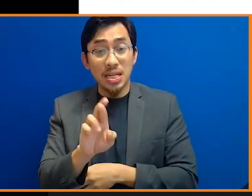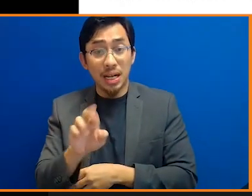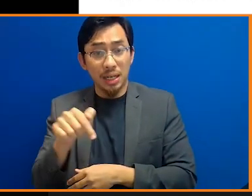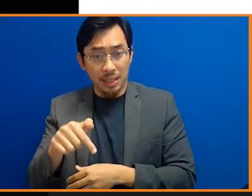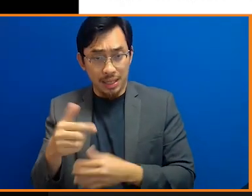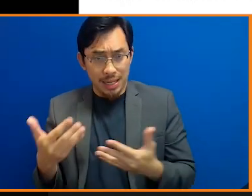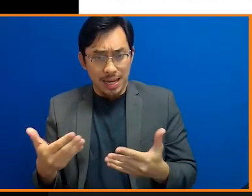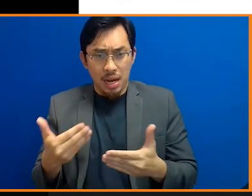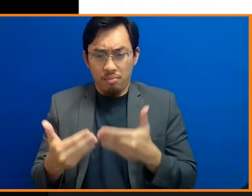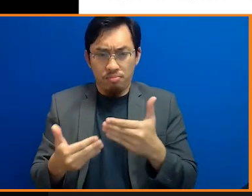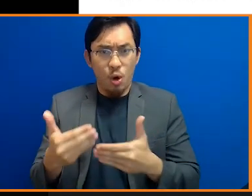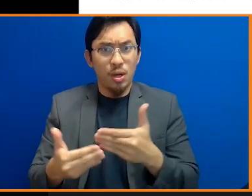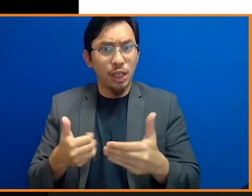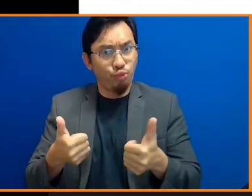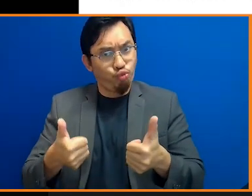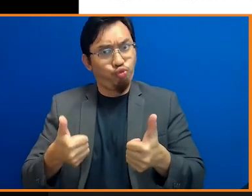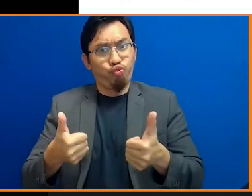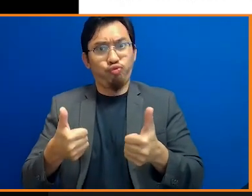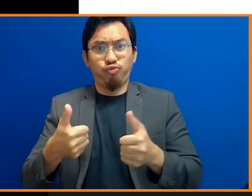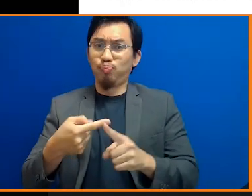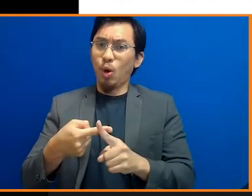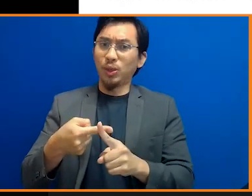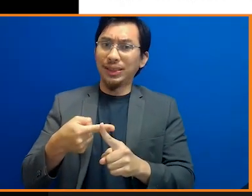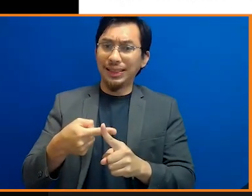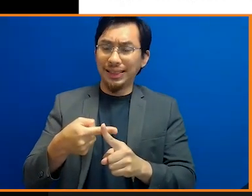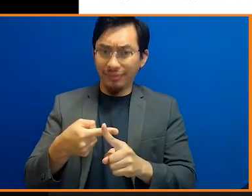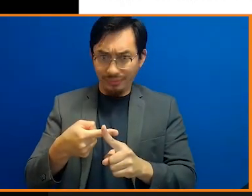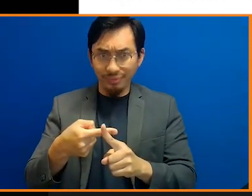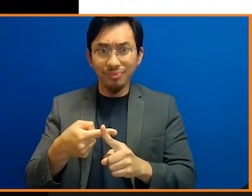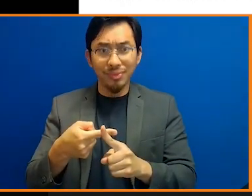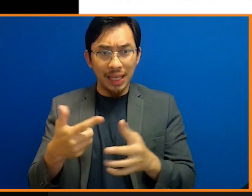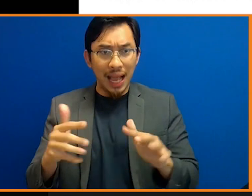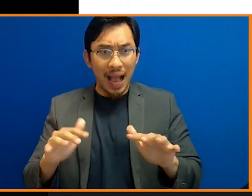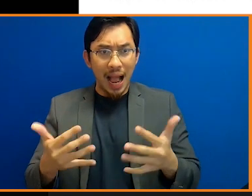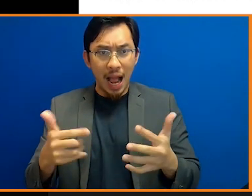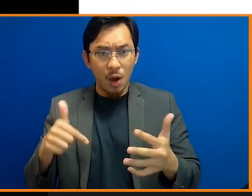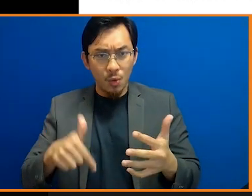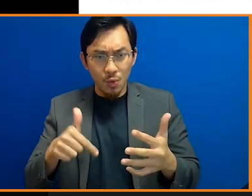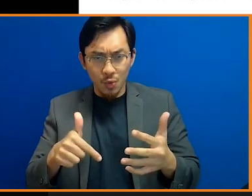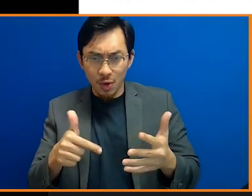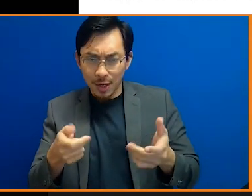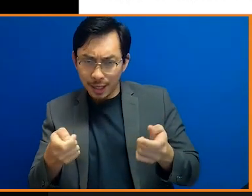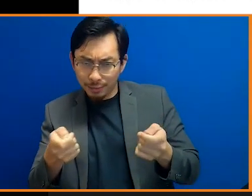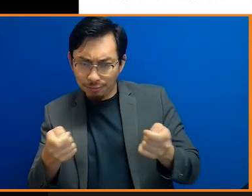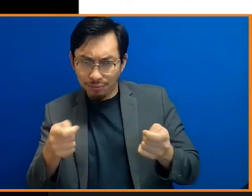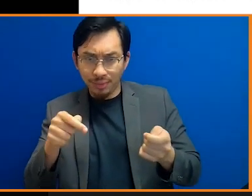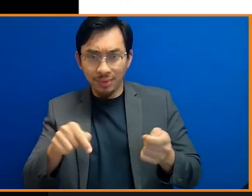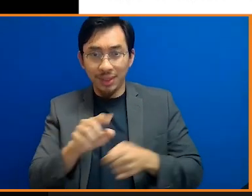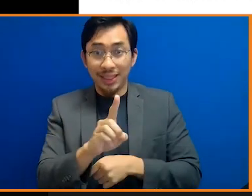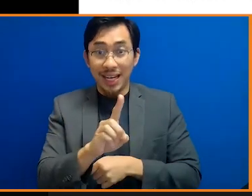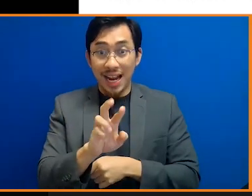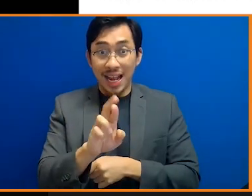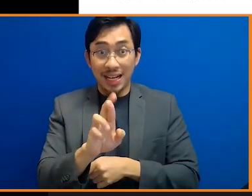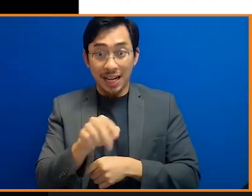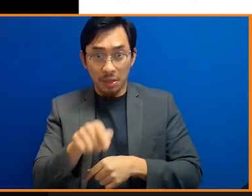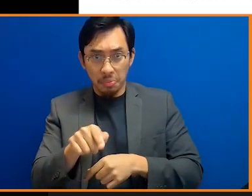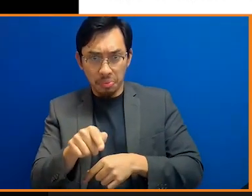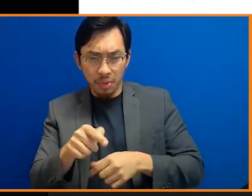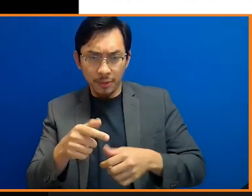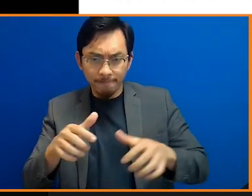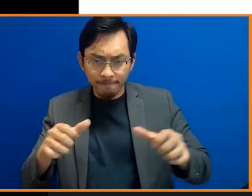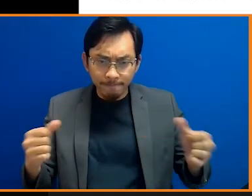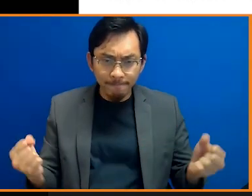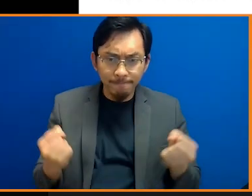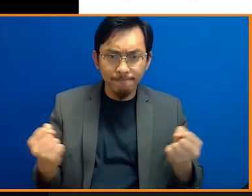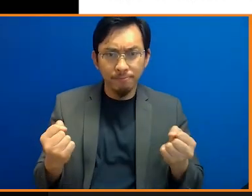if SFDR is made progress, or how we quantify our